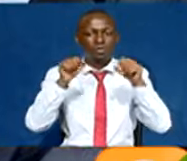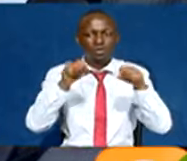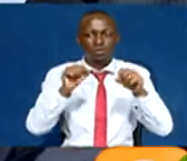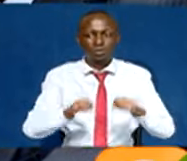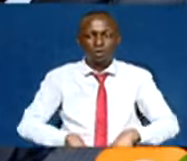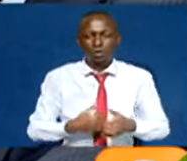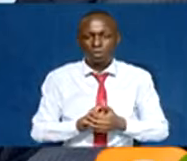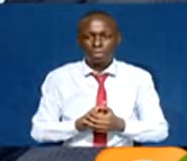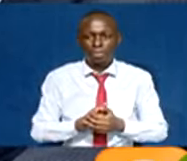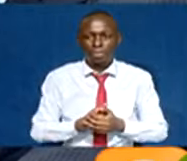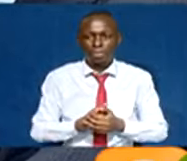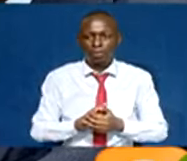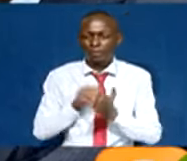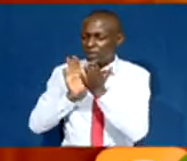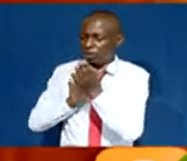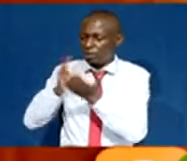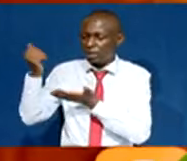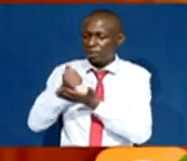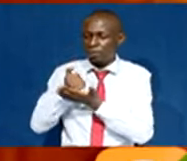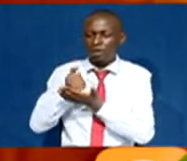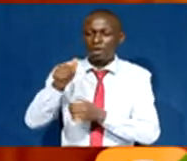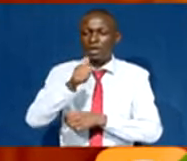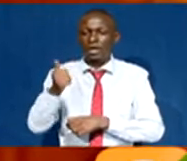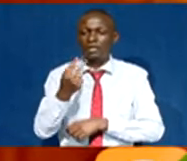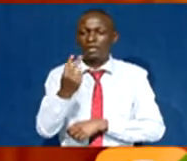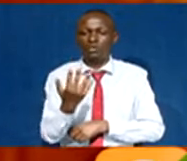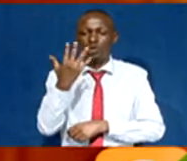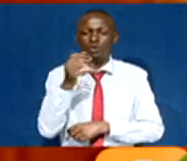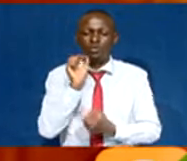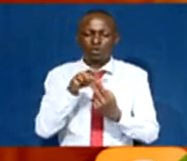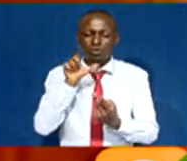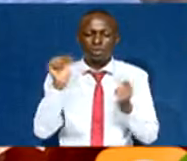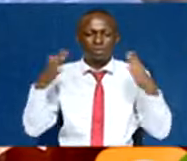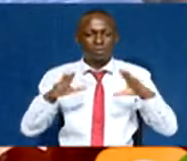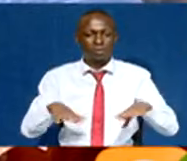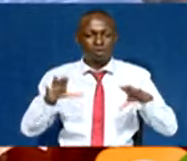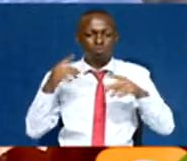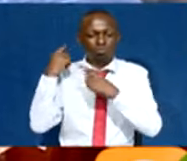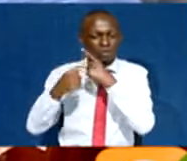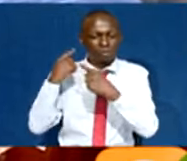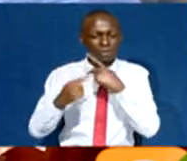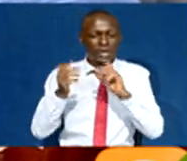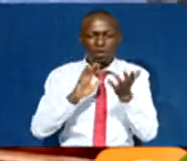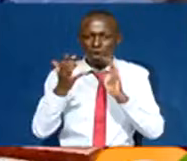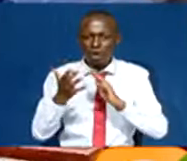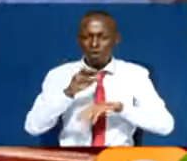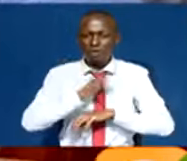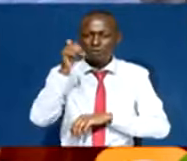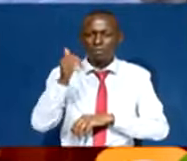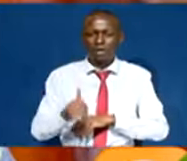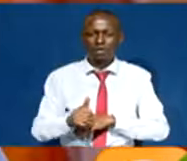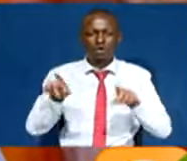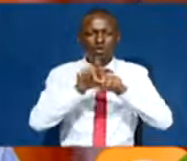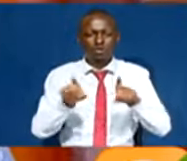more. Despite recommending the appointment of the remaining 25 nominees, inexperience, integrity questions, and lacking